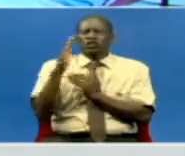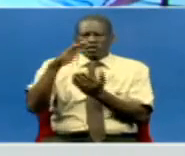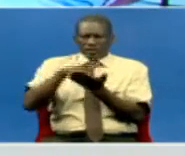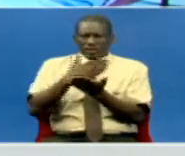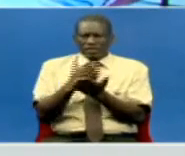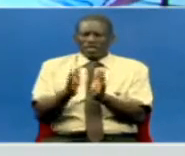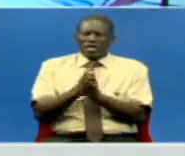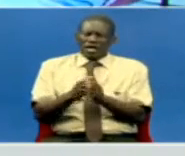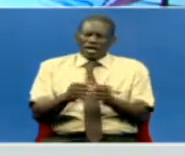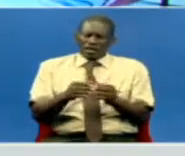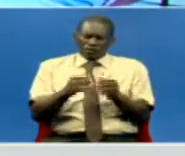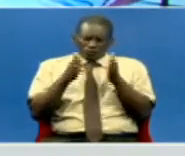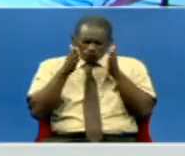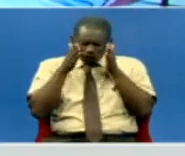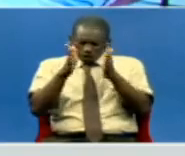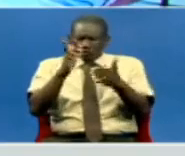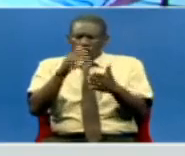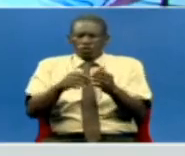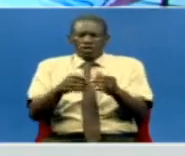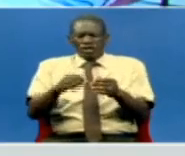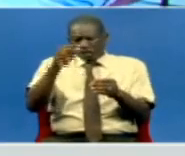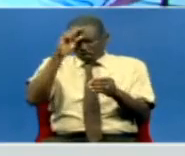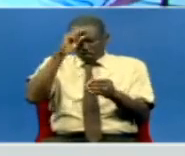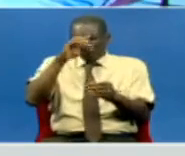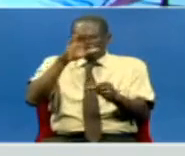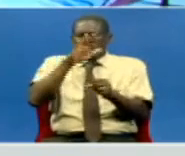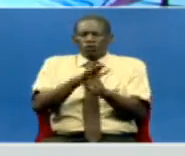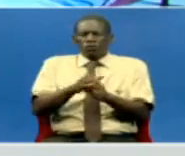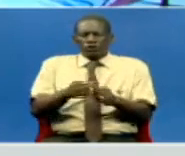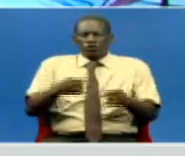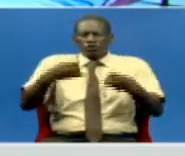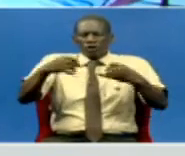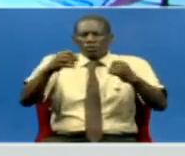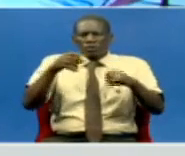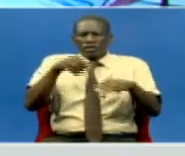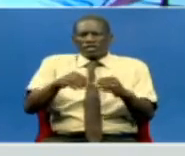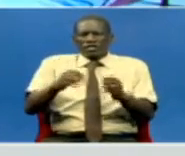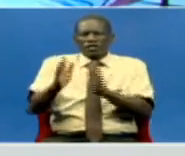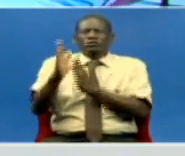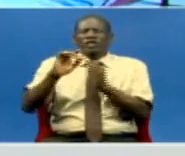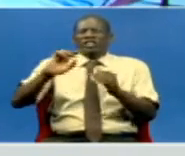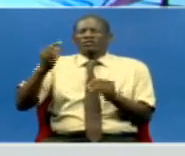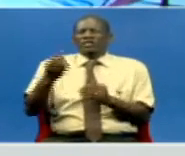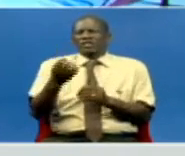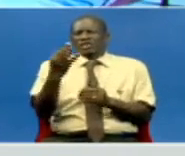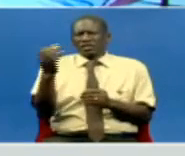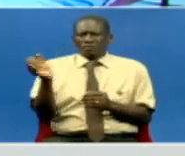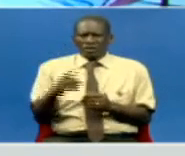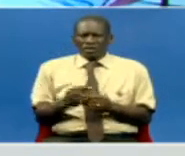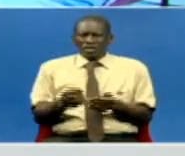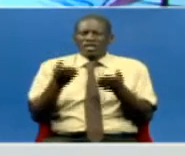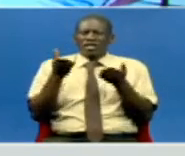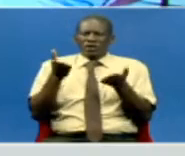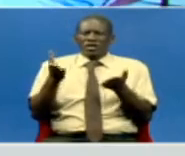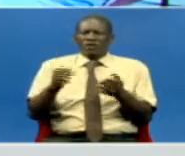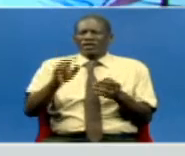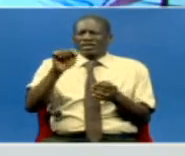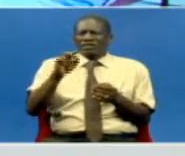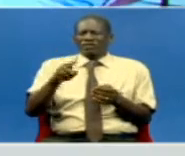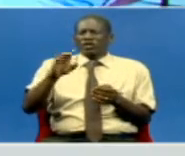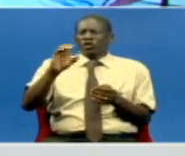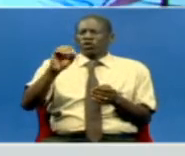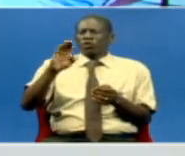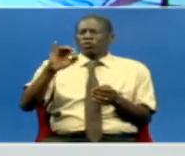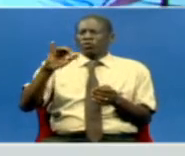and look at what the administration promised to deliver in the security docket within the first 3 months. Here now is NTV's Brian